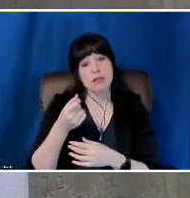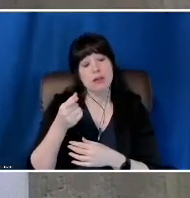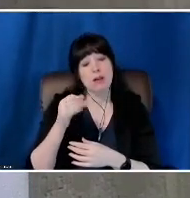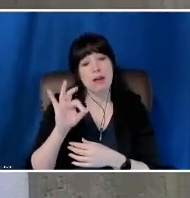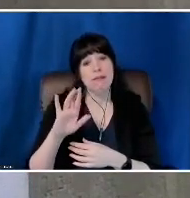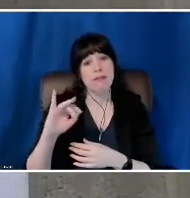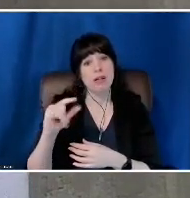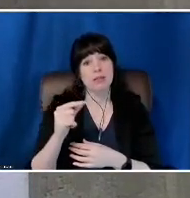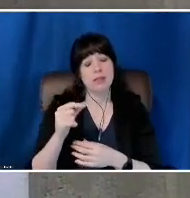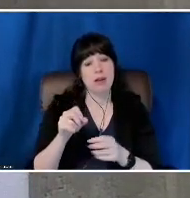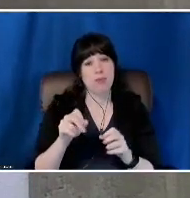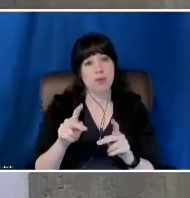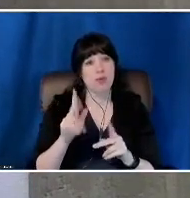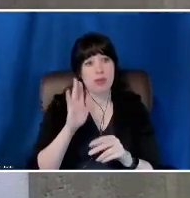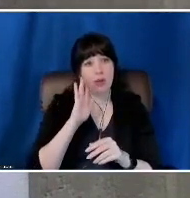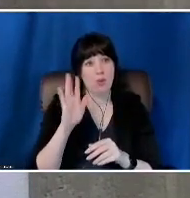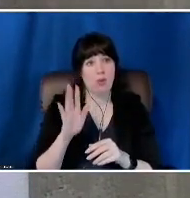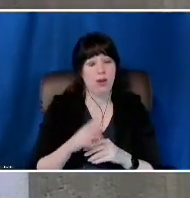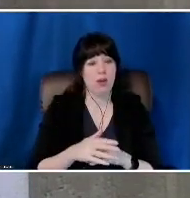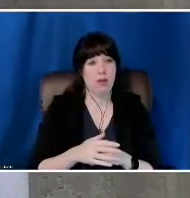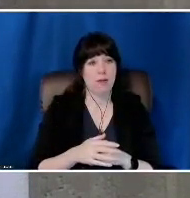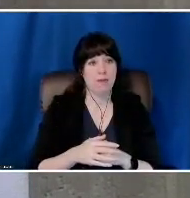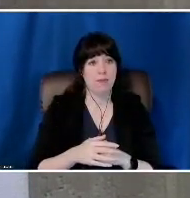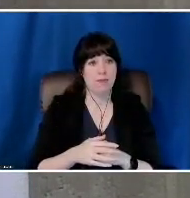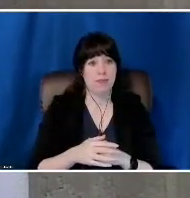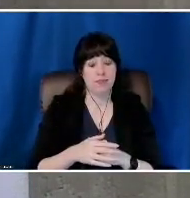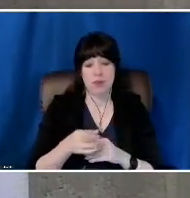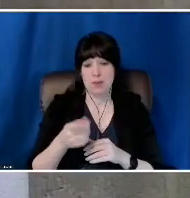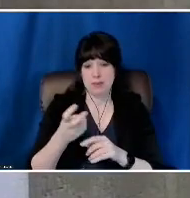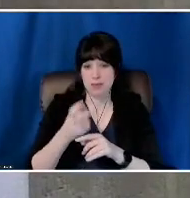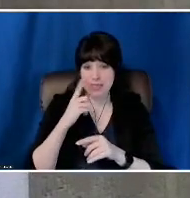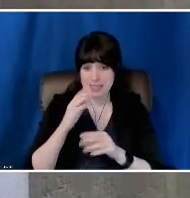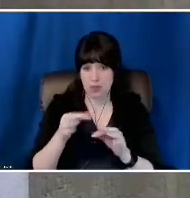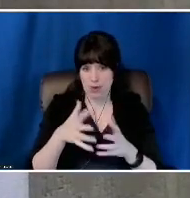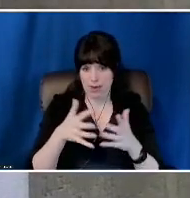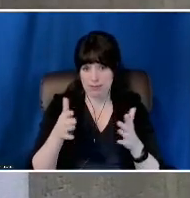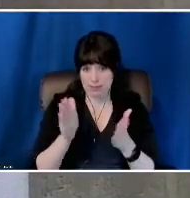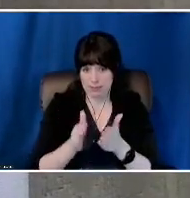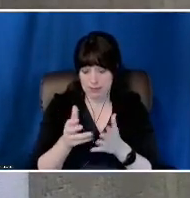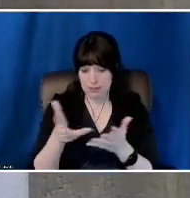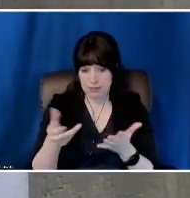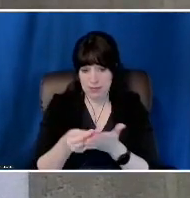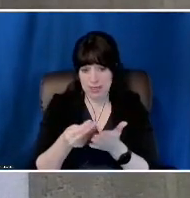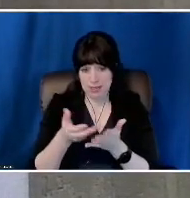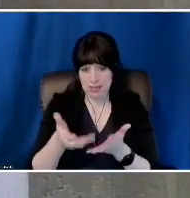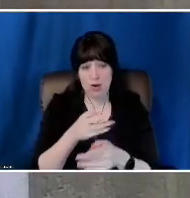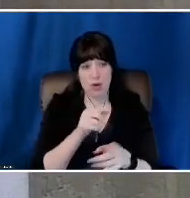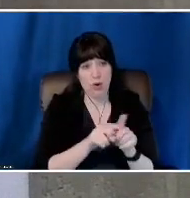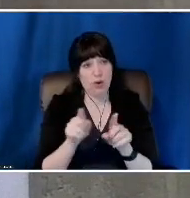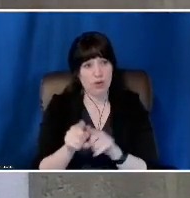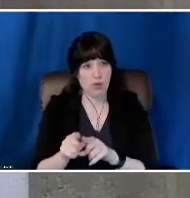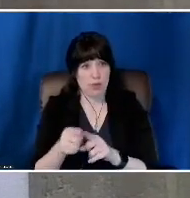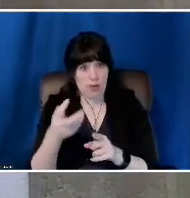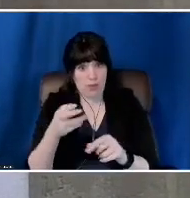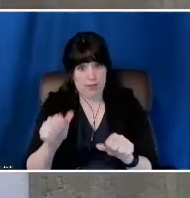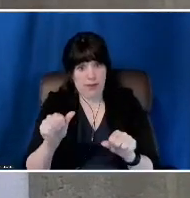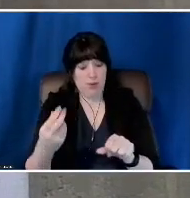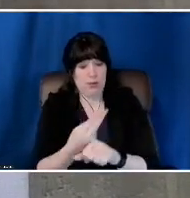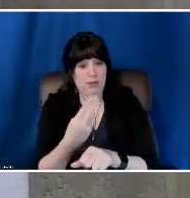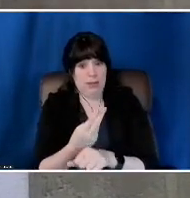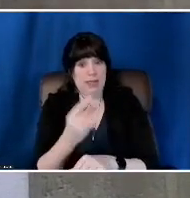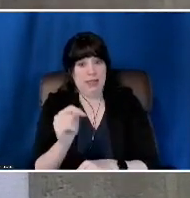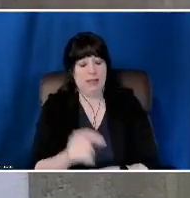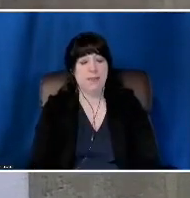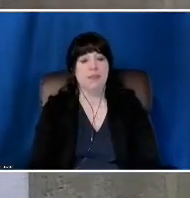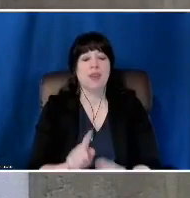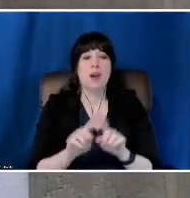a big lift considering how little there is and also considering the desire to spend it. But yes,